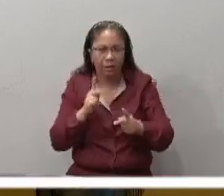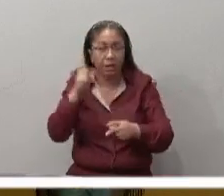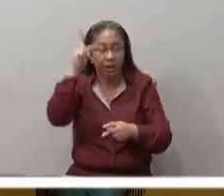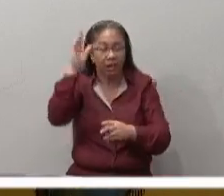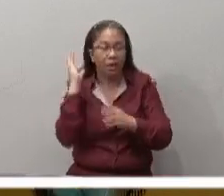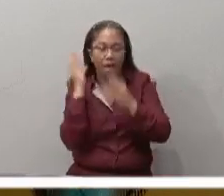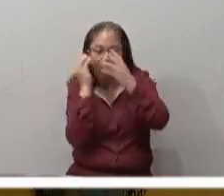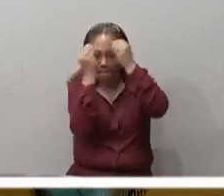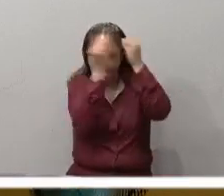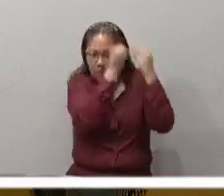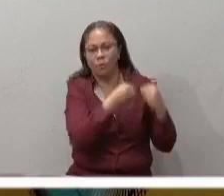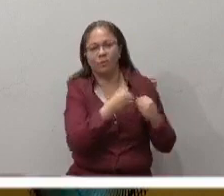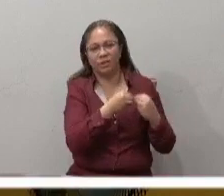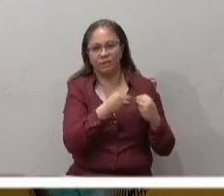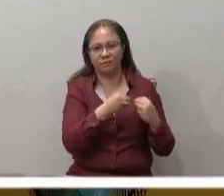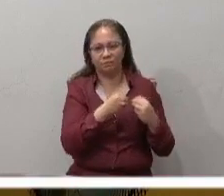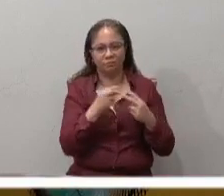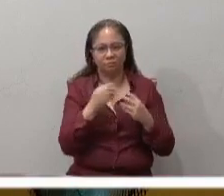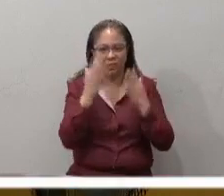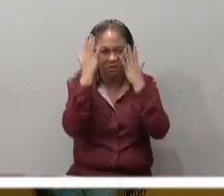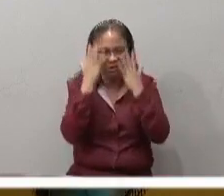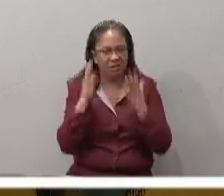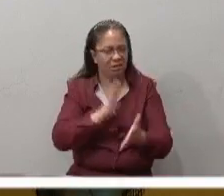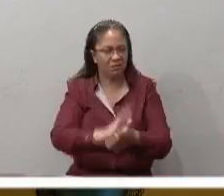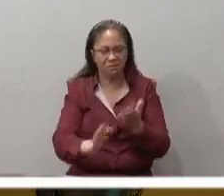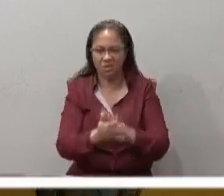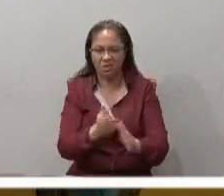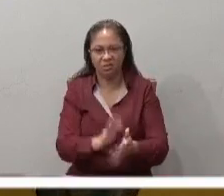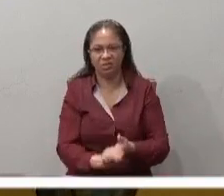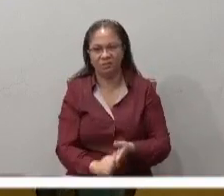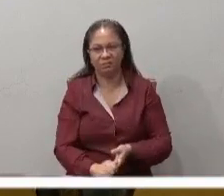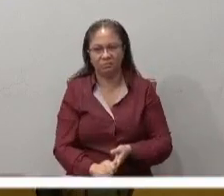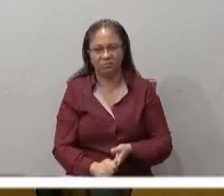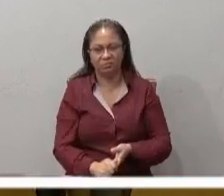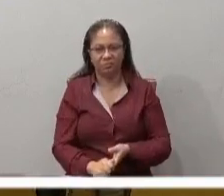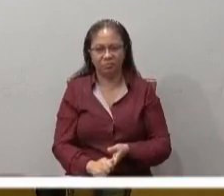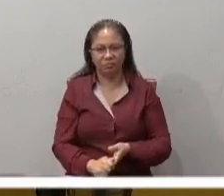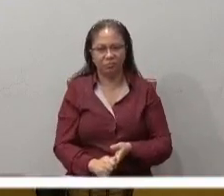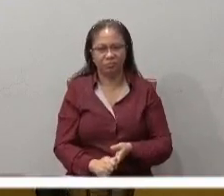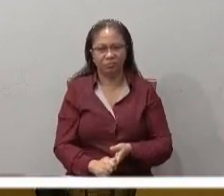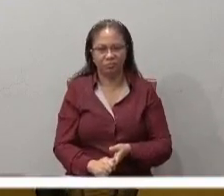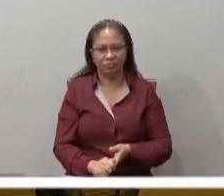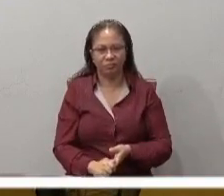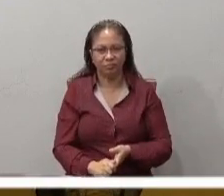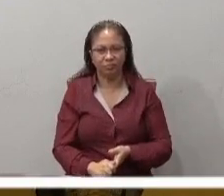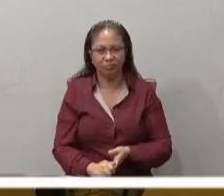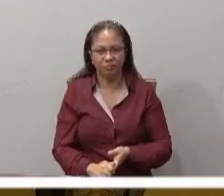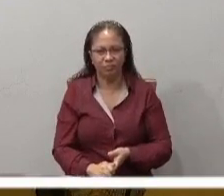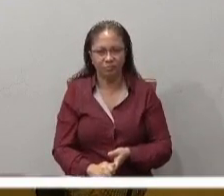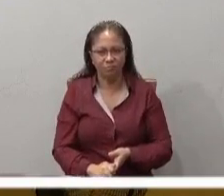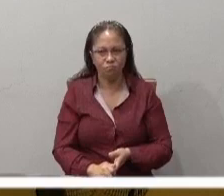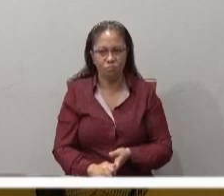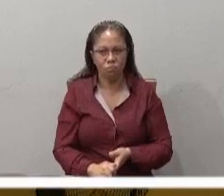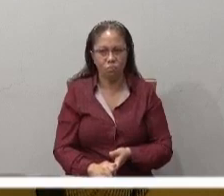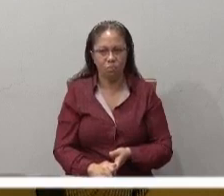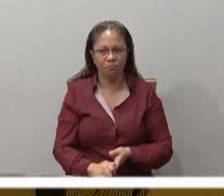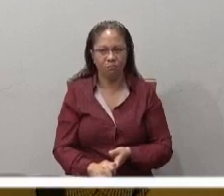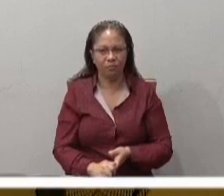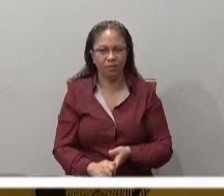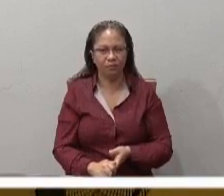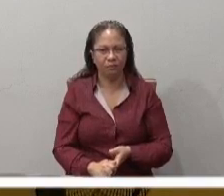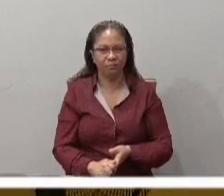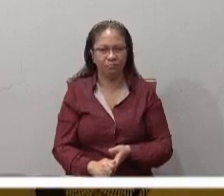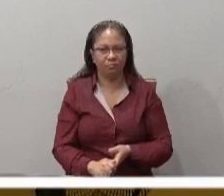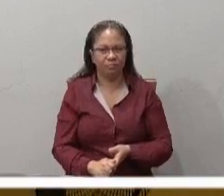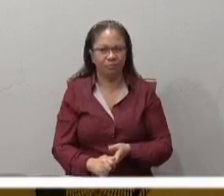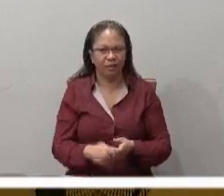of a text just doesn't do it justice. And this is one of those occasions. They went for